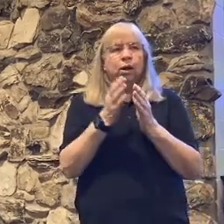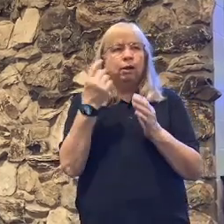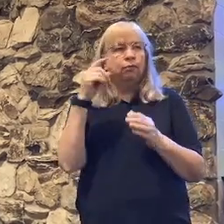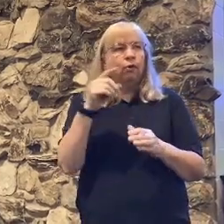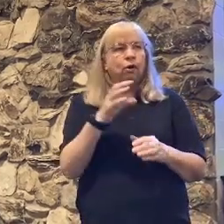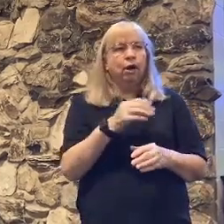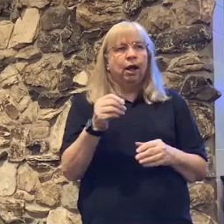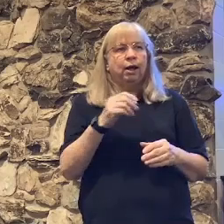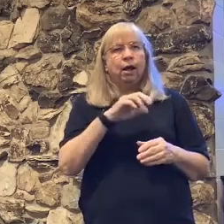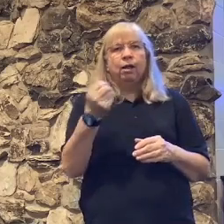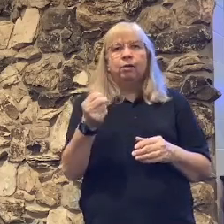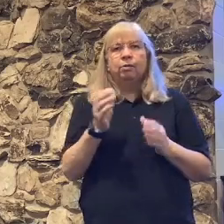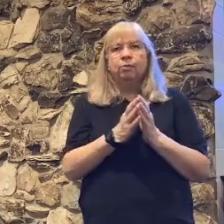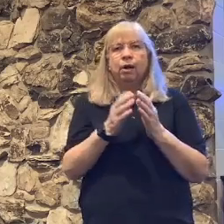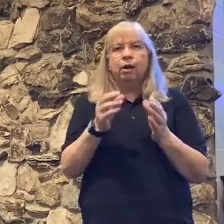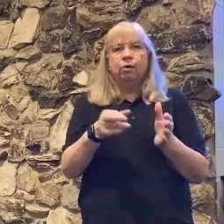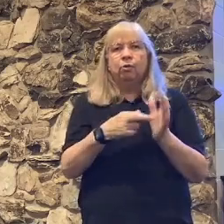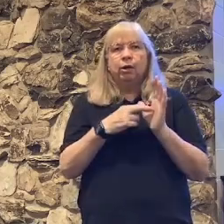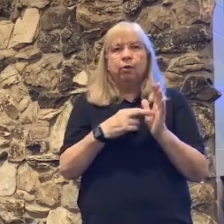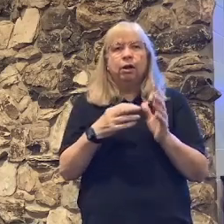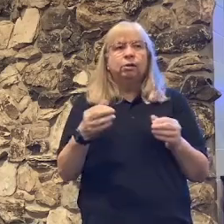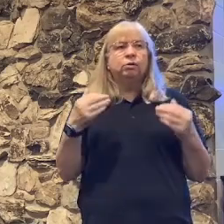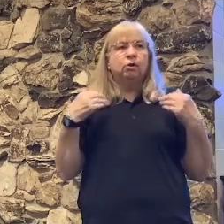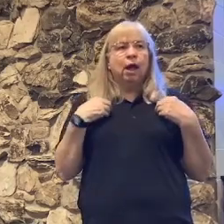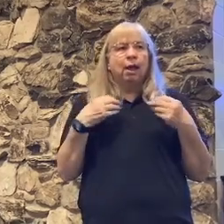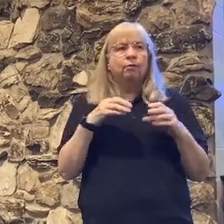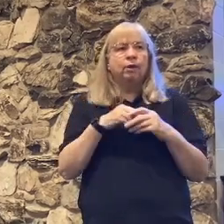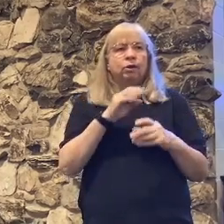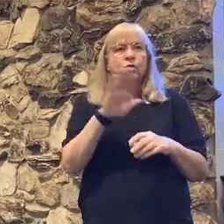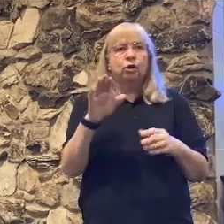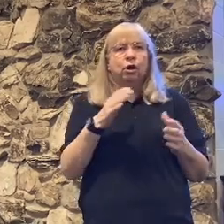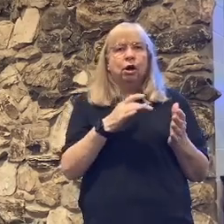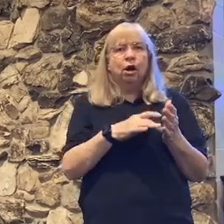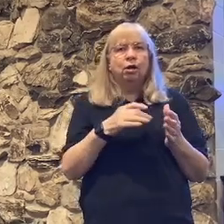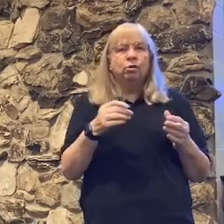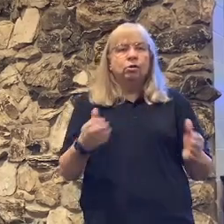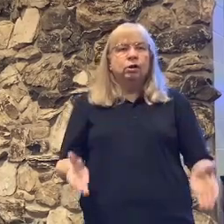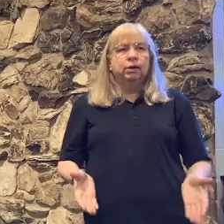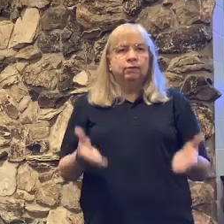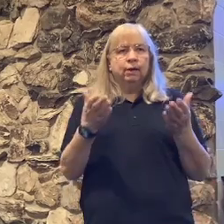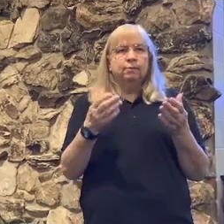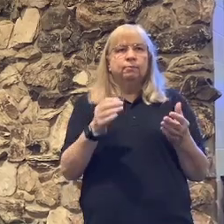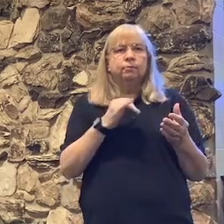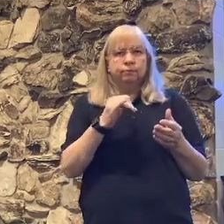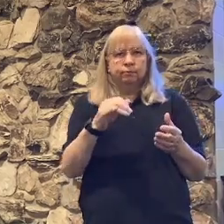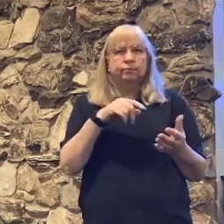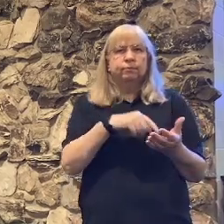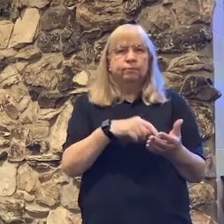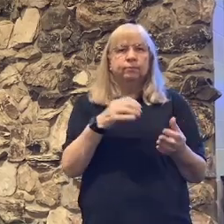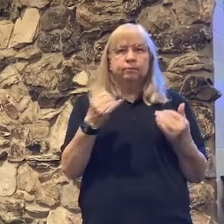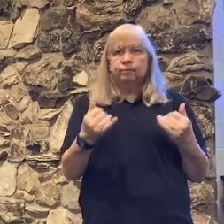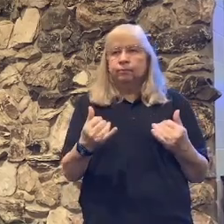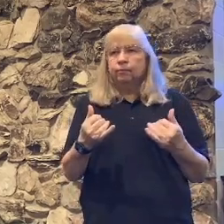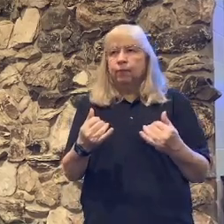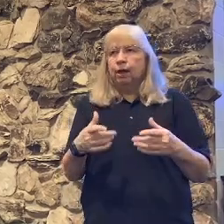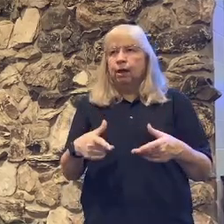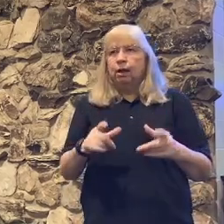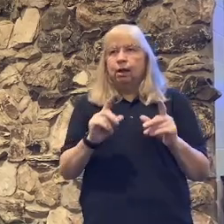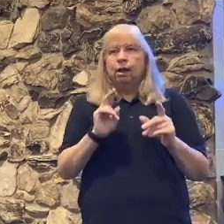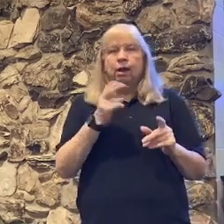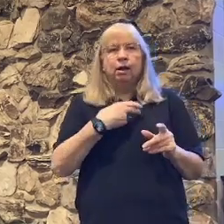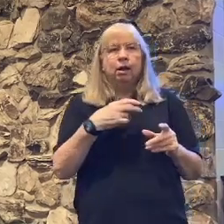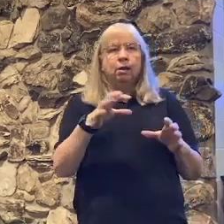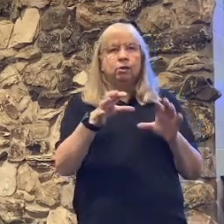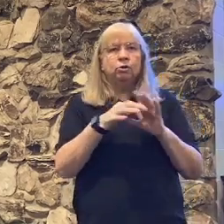I'm sure that you have in your heart that you can lift up at this time as well. Let us